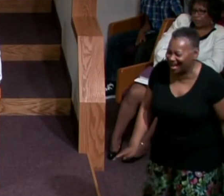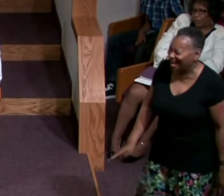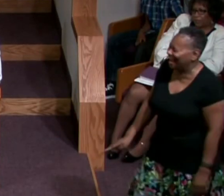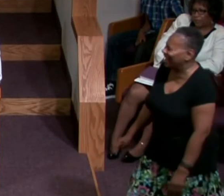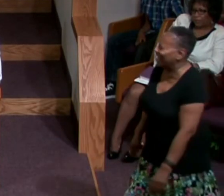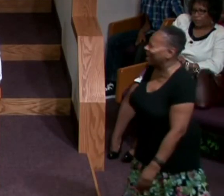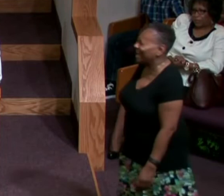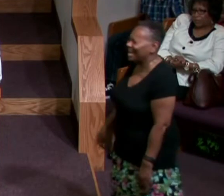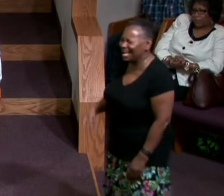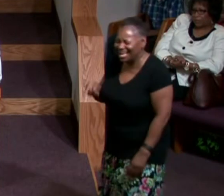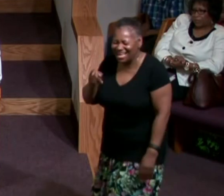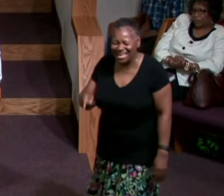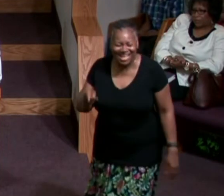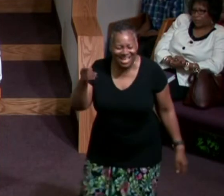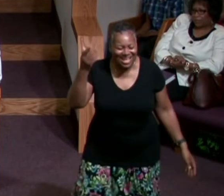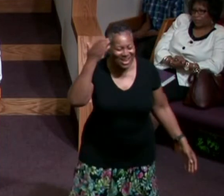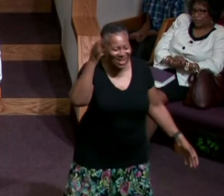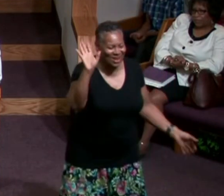She don't know what that means.